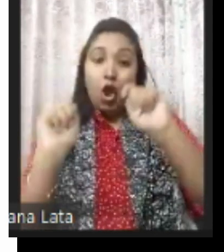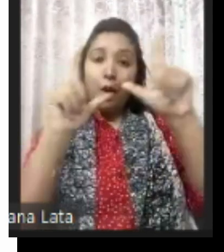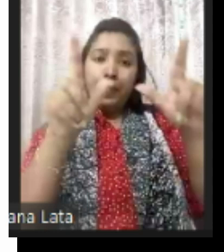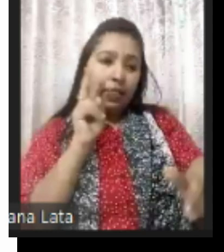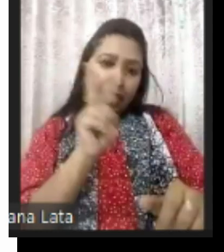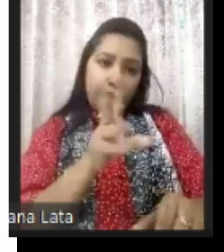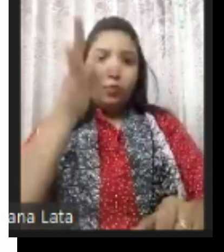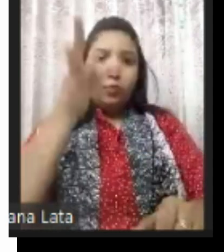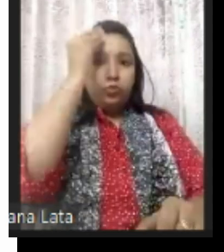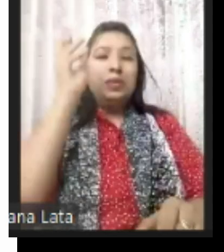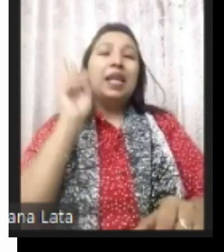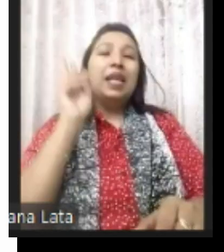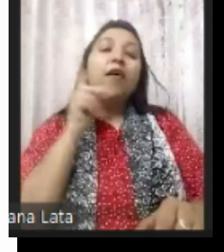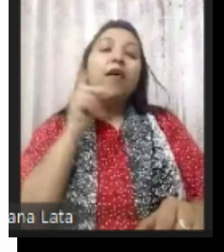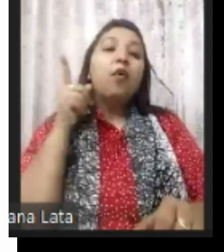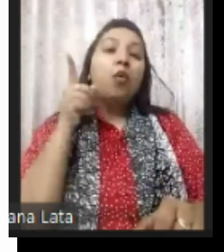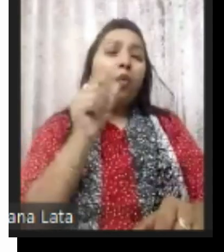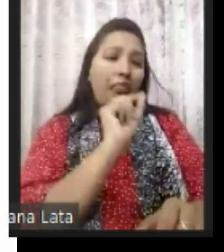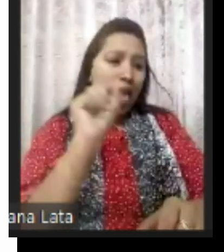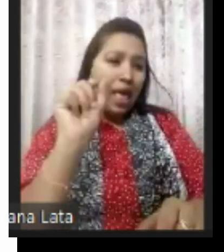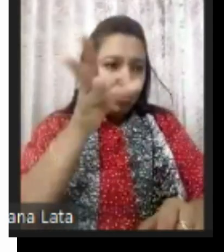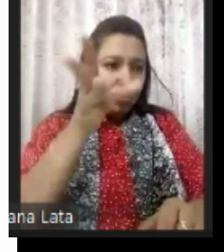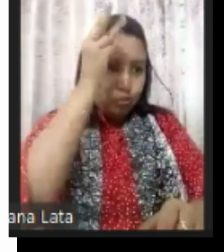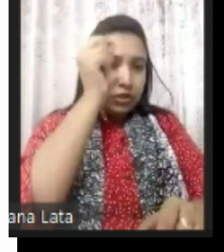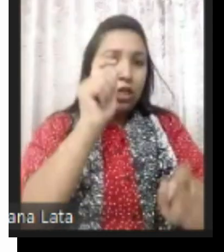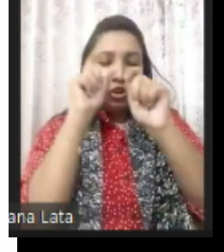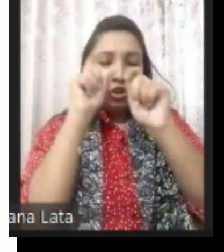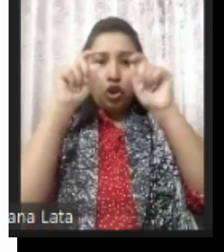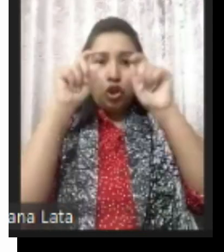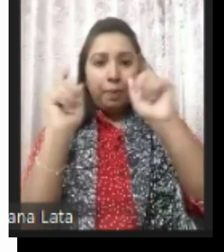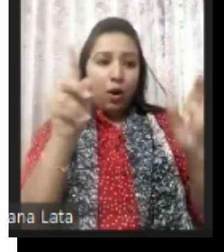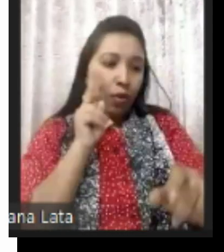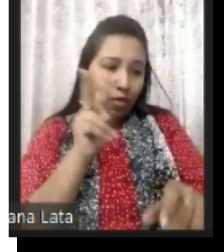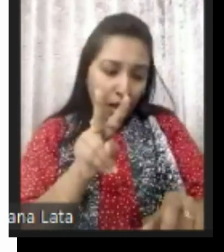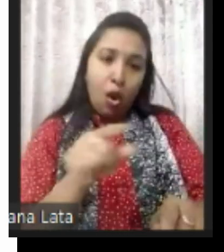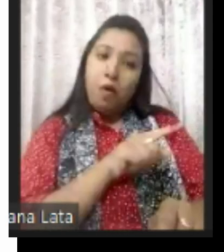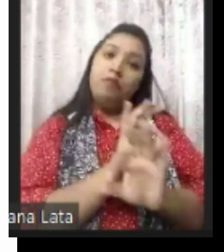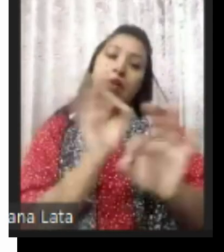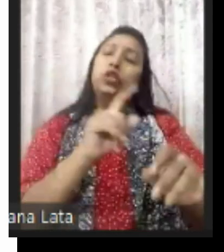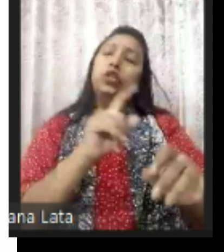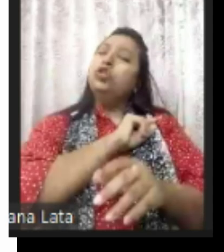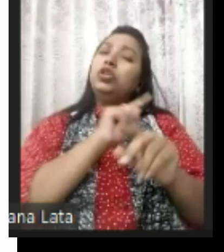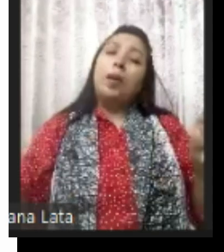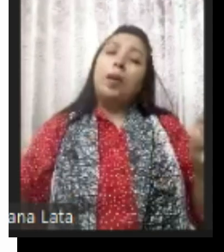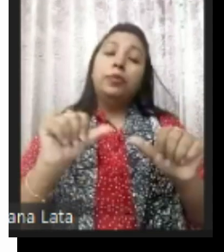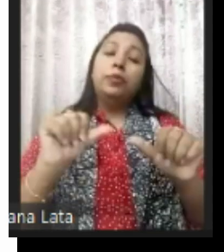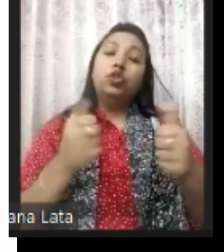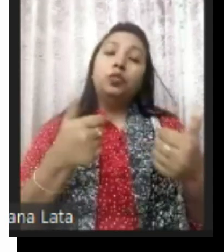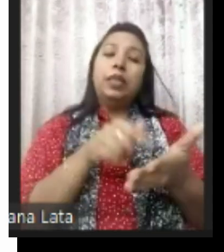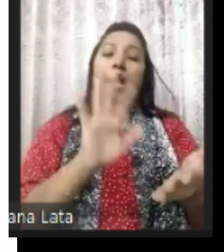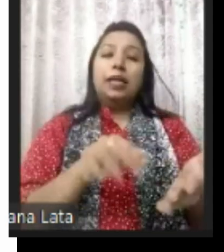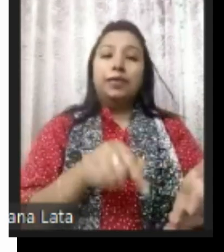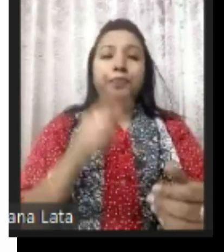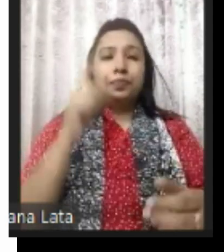is designed for people with disability, but everyone is using. Almost 6 million people